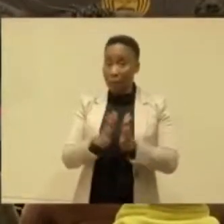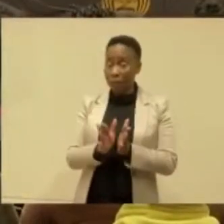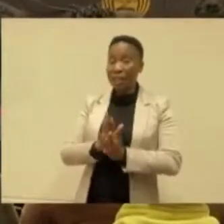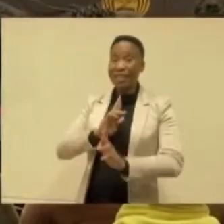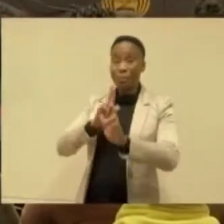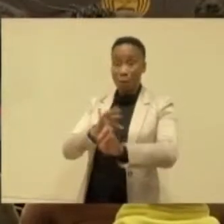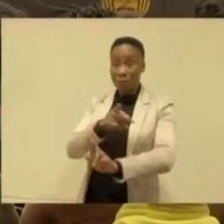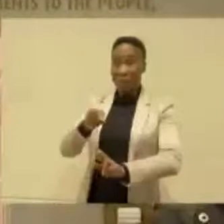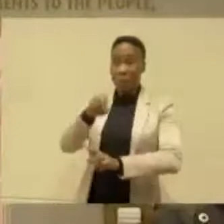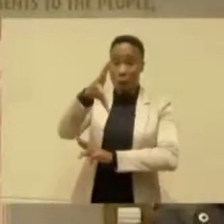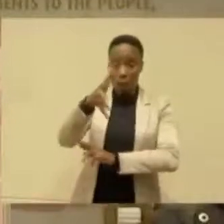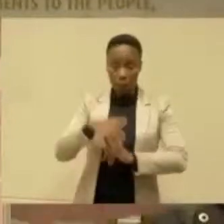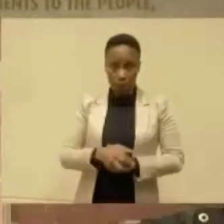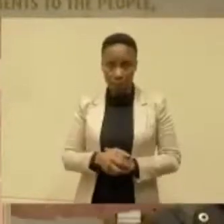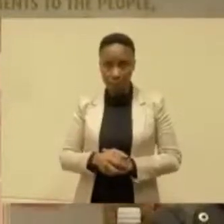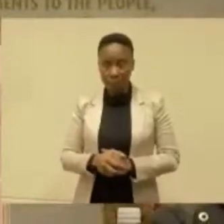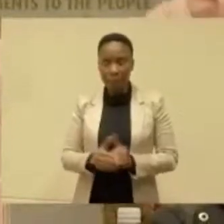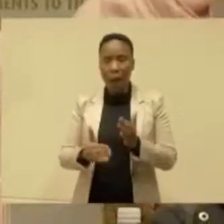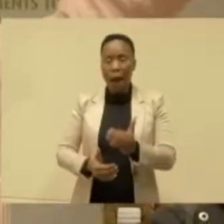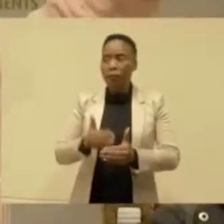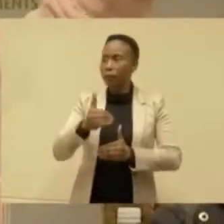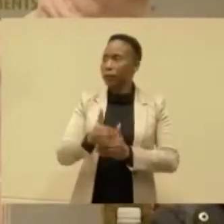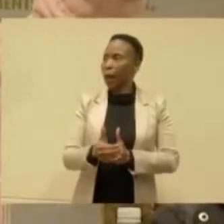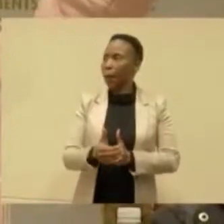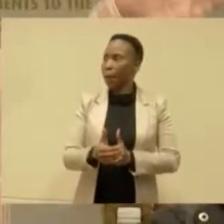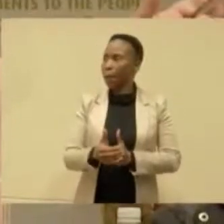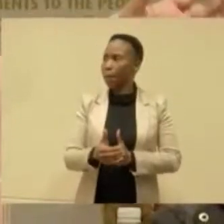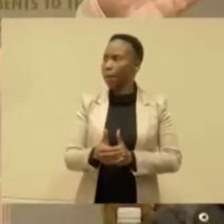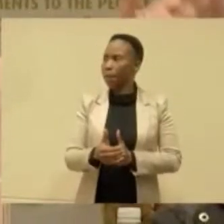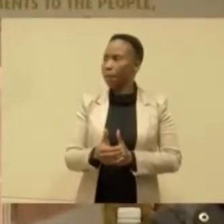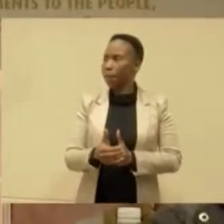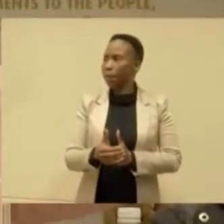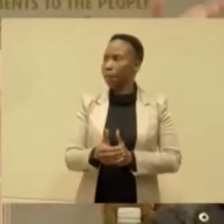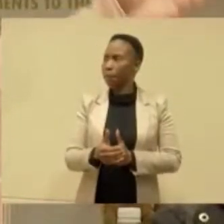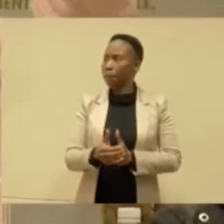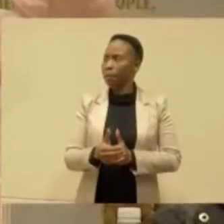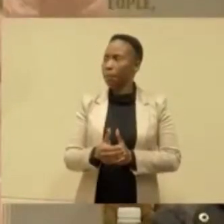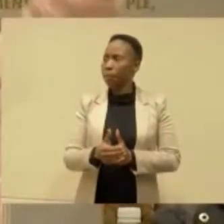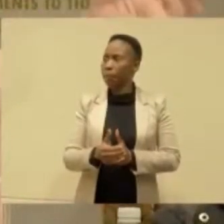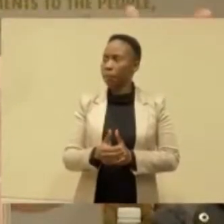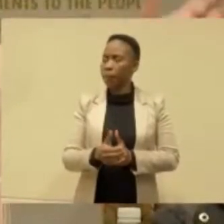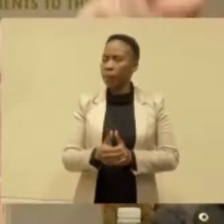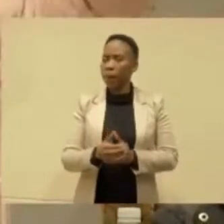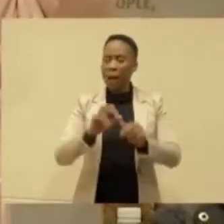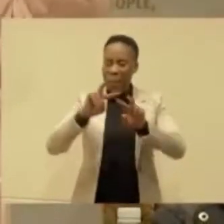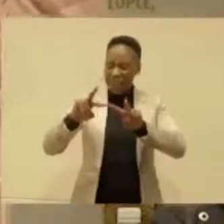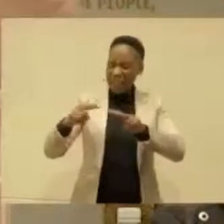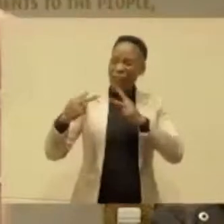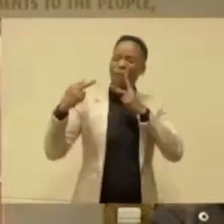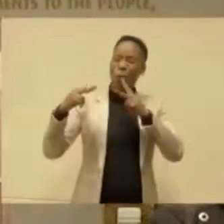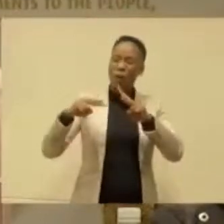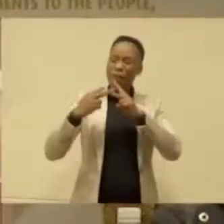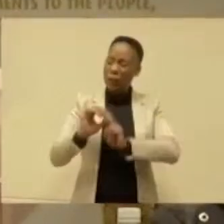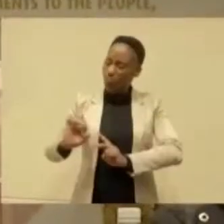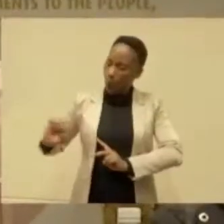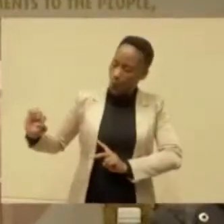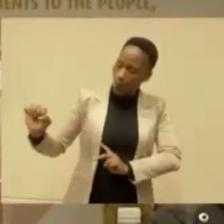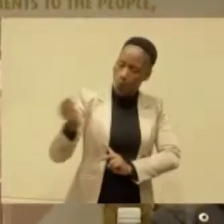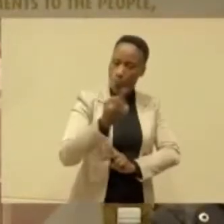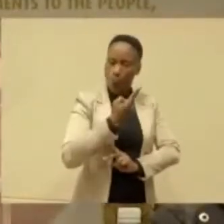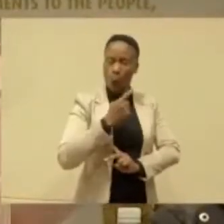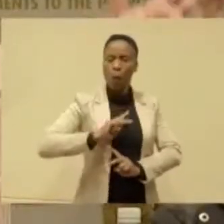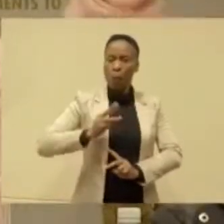today so after we have in fact we did a review of the entire women's rights